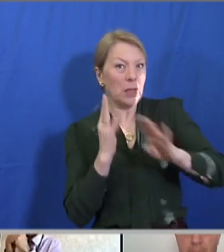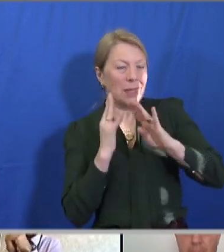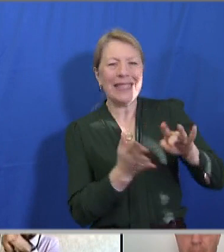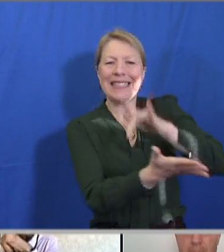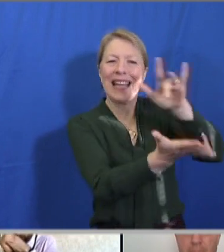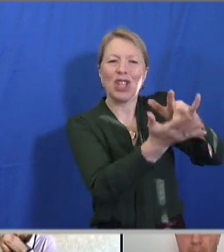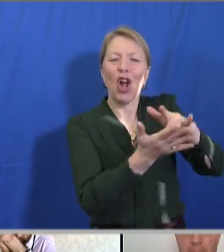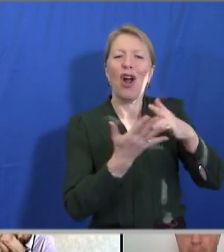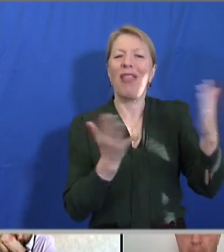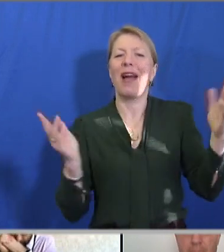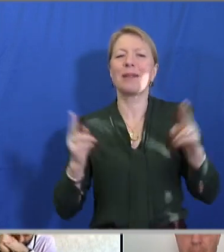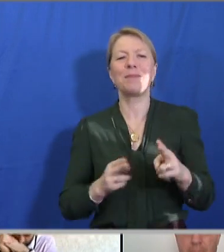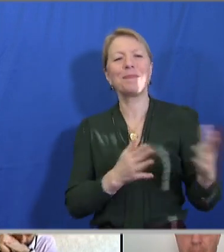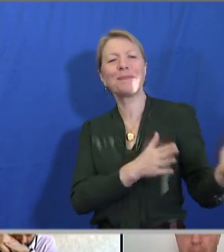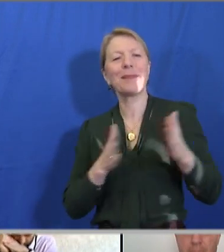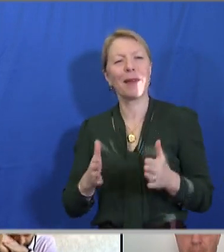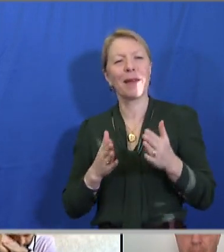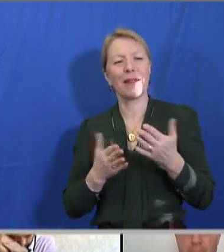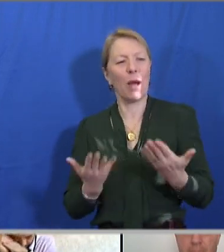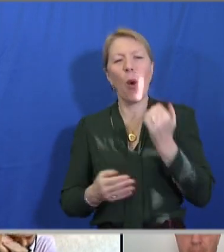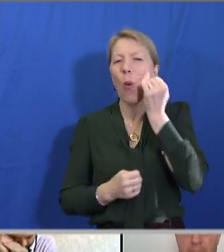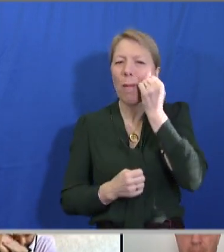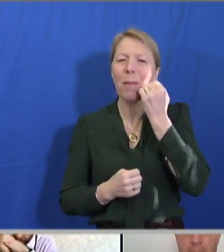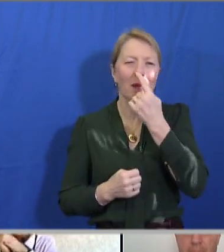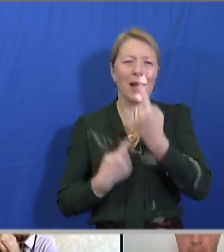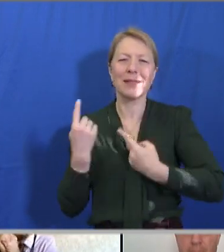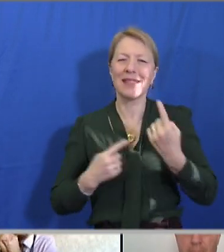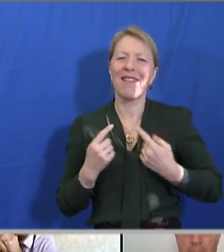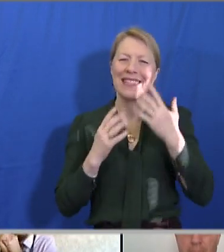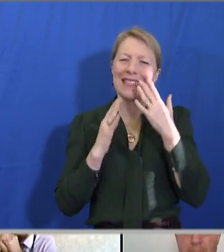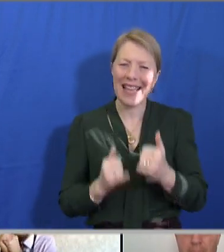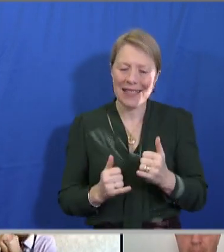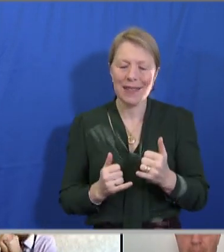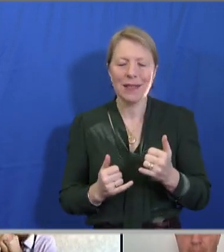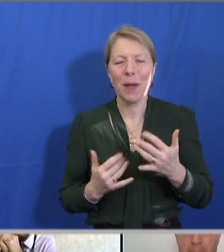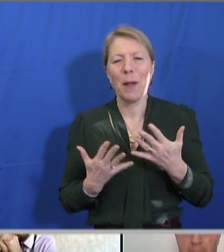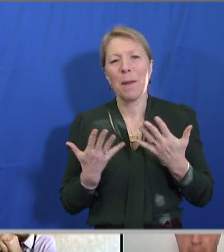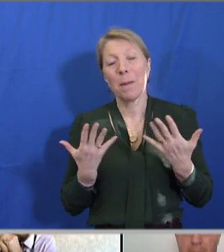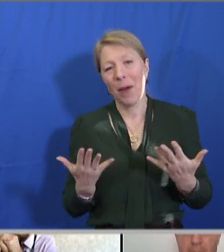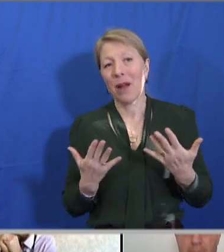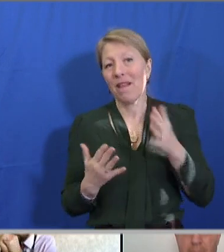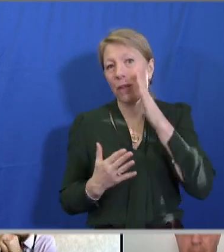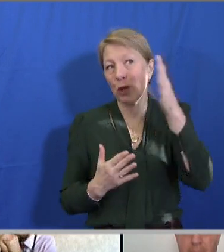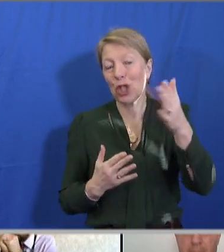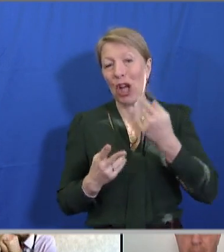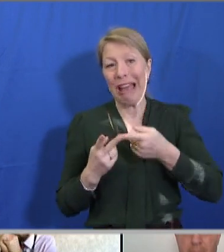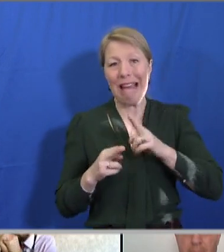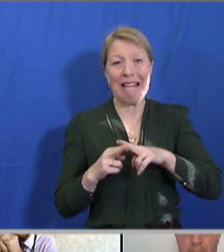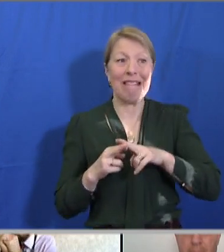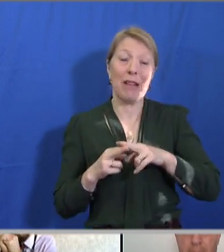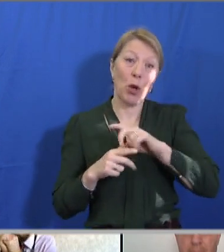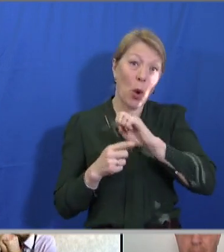in regards to where we have, I suppose, COVID or other variants or outbreaks. I hope, Joanne, we're at a